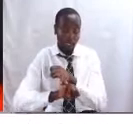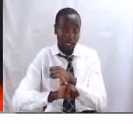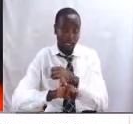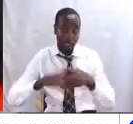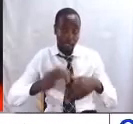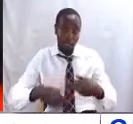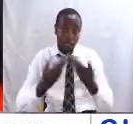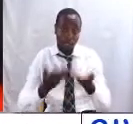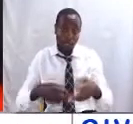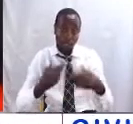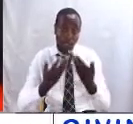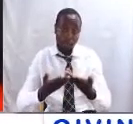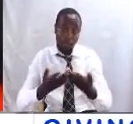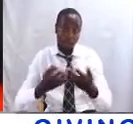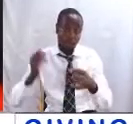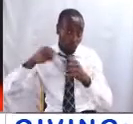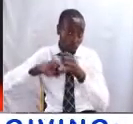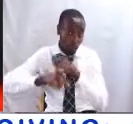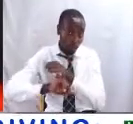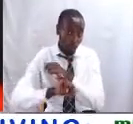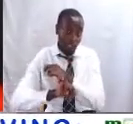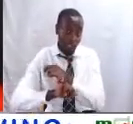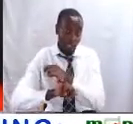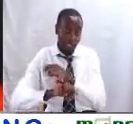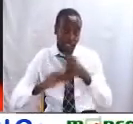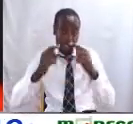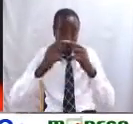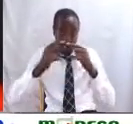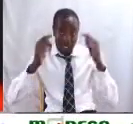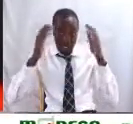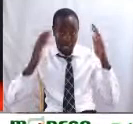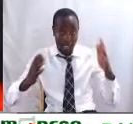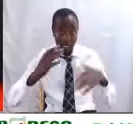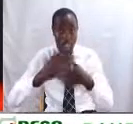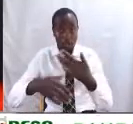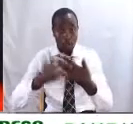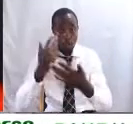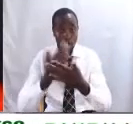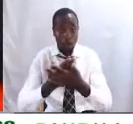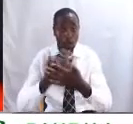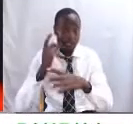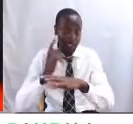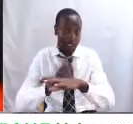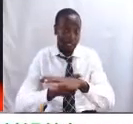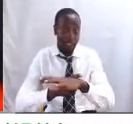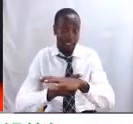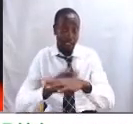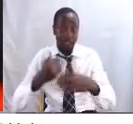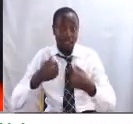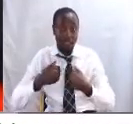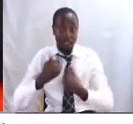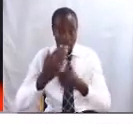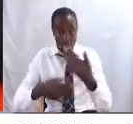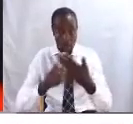dowries. And the enemy will let us do the entire ceremony, dressed in full armor. But